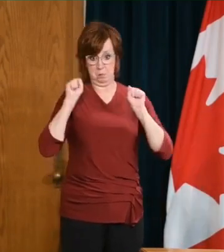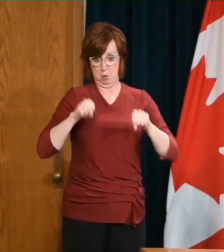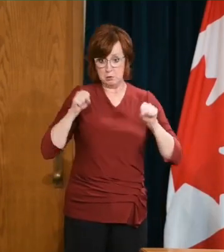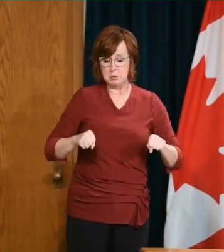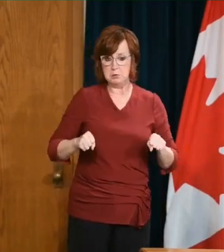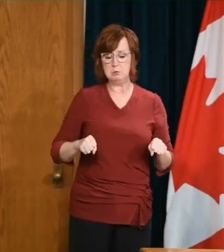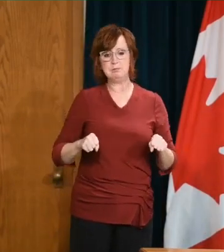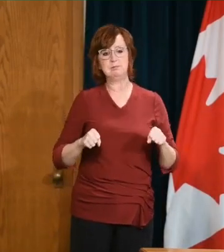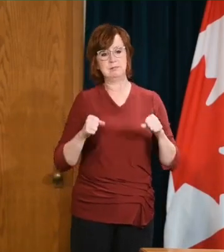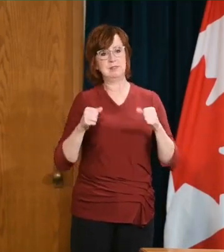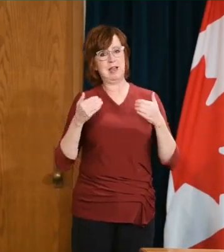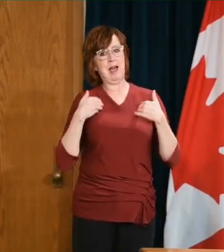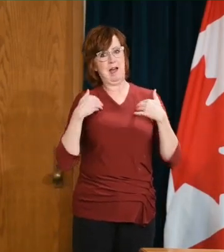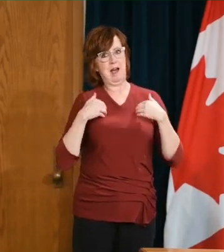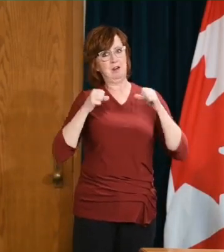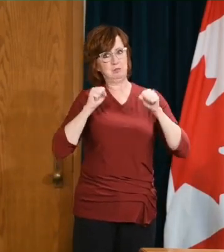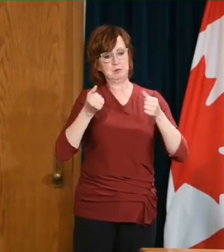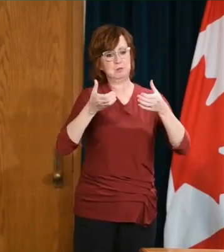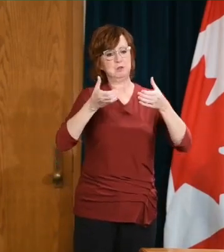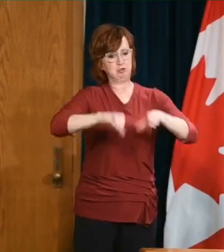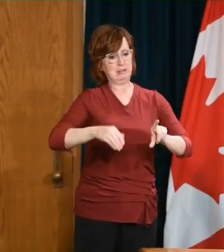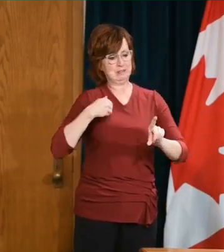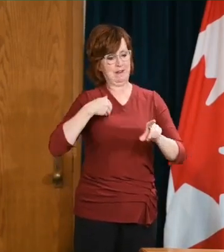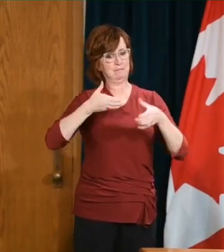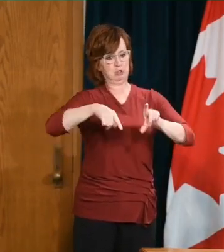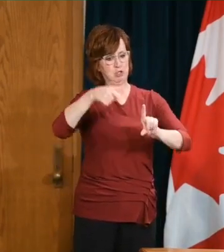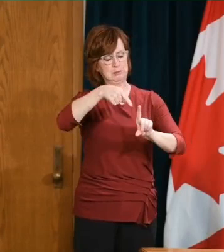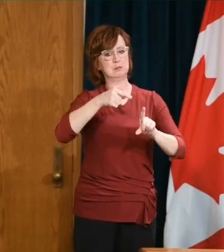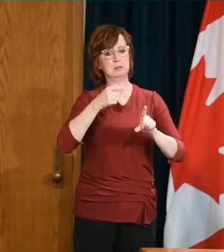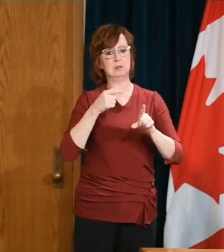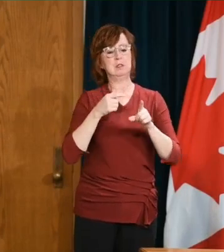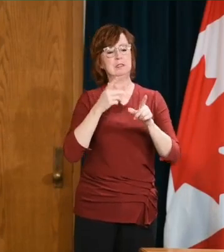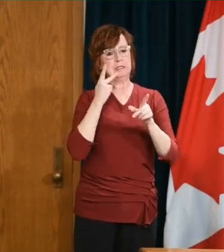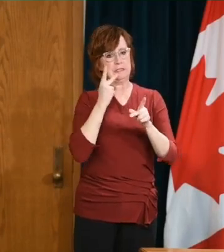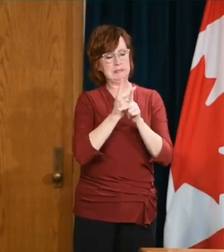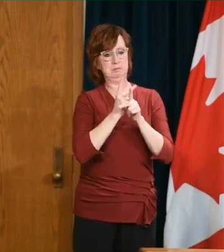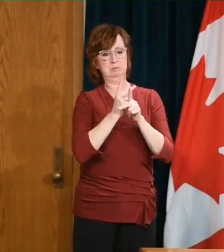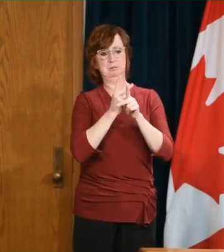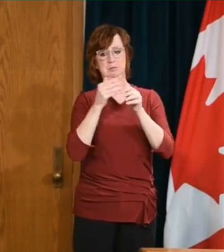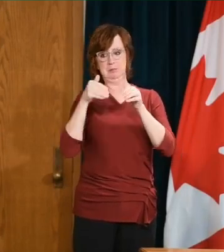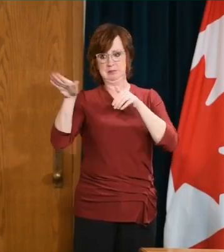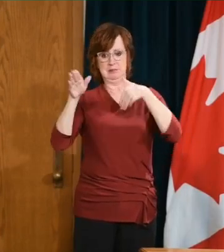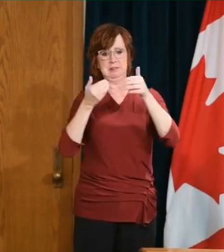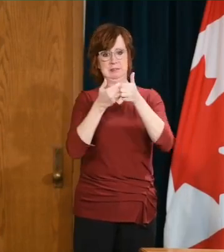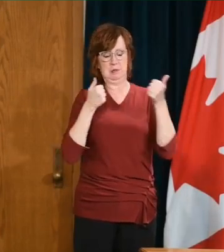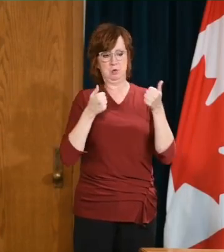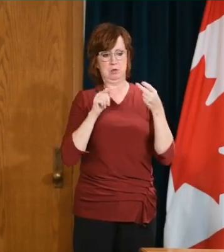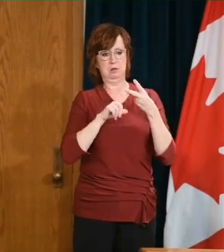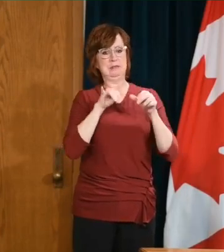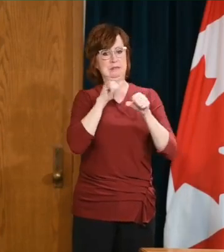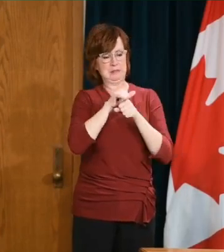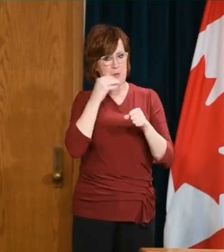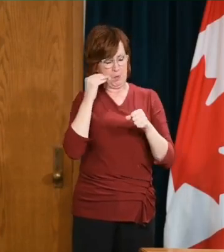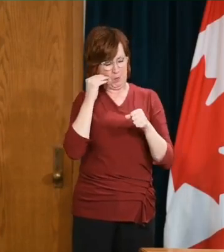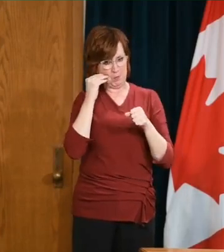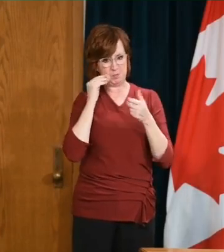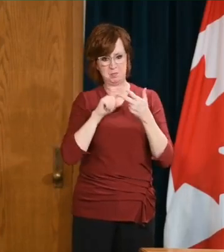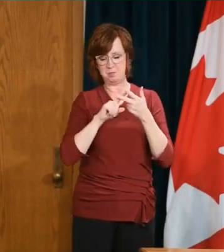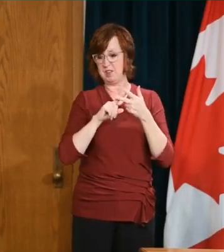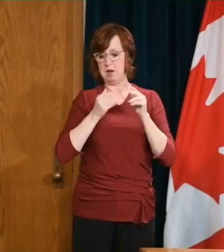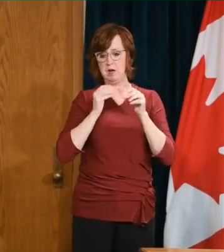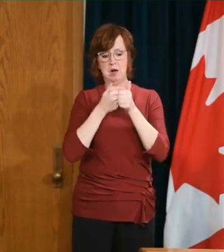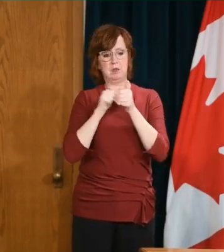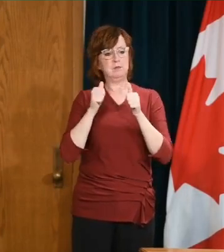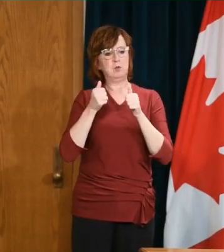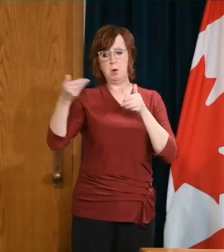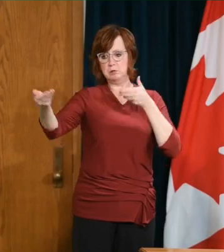physical distancing. Avoid gatherings with people outside your immediate household. Stay home as much as